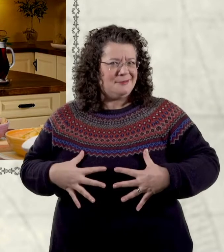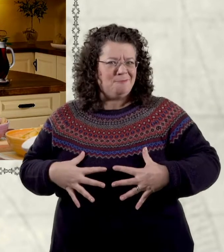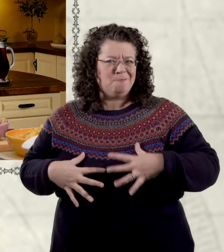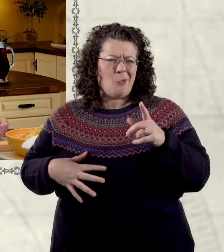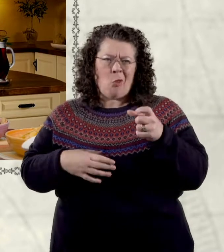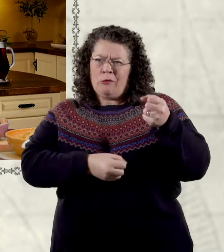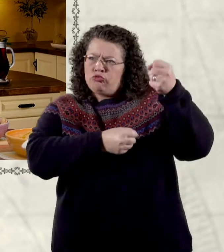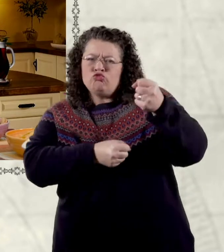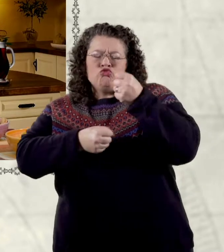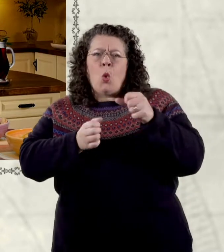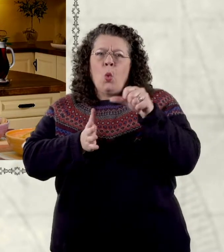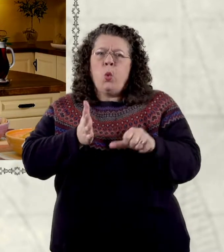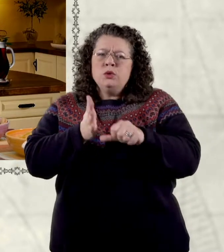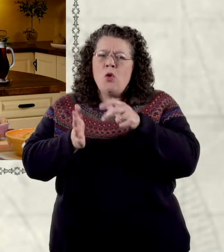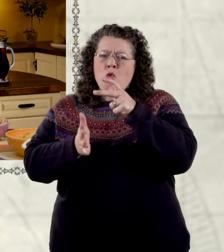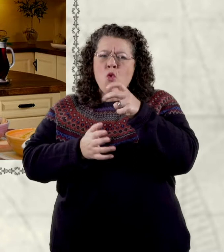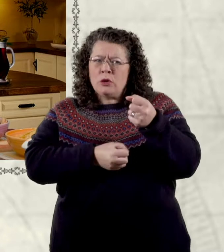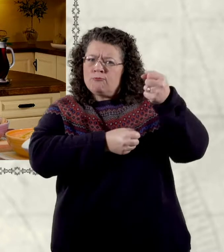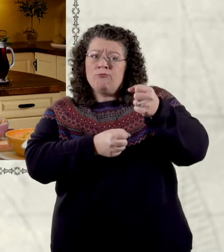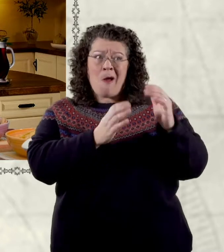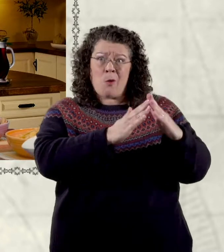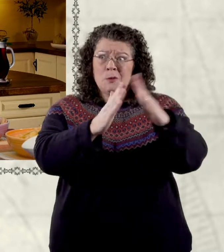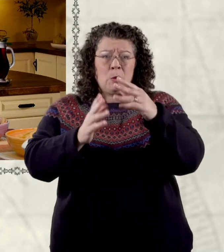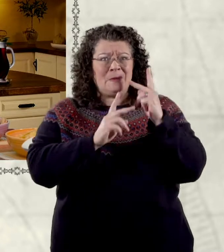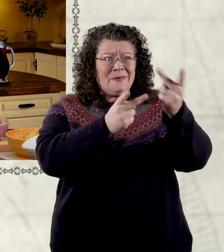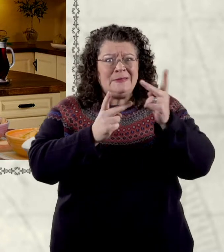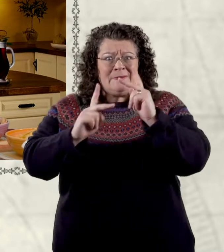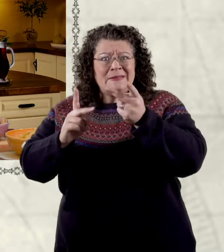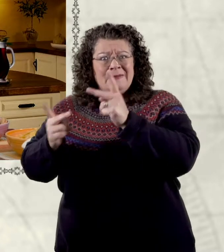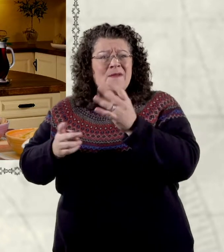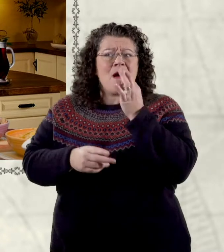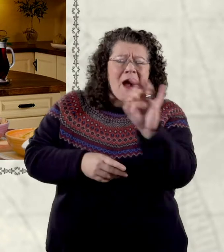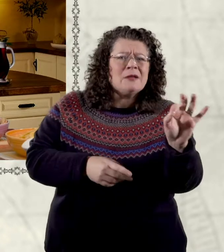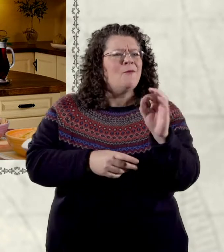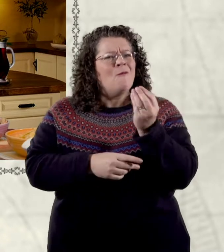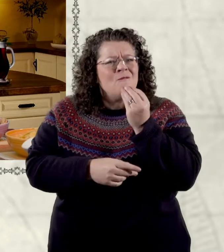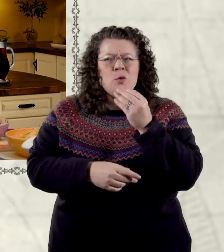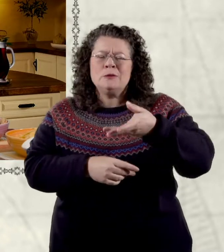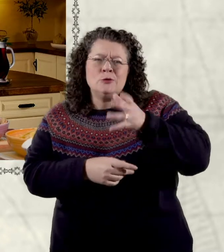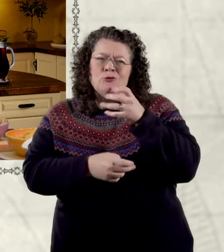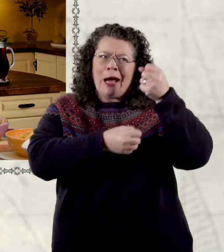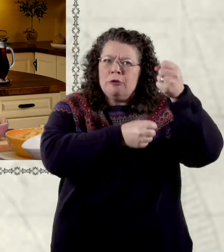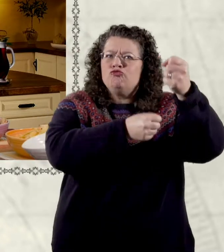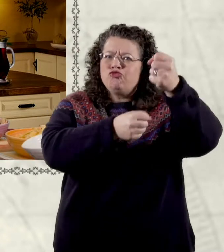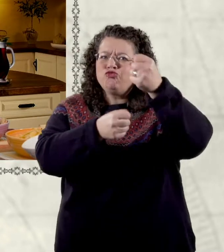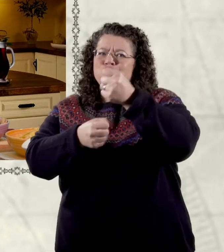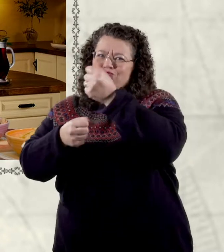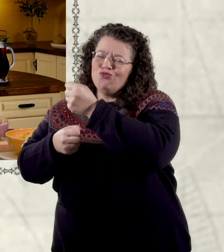They would carry a wooden horse from house to house, using it to ask for food and drink.